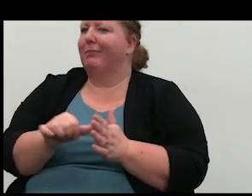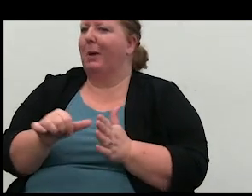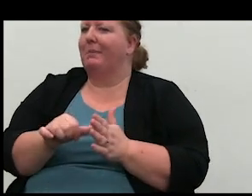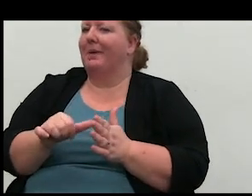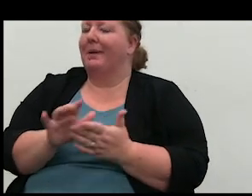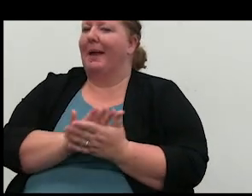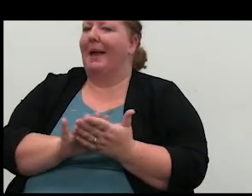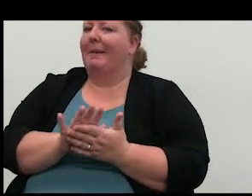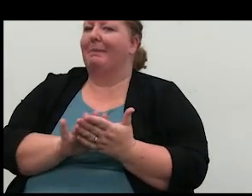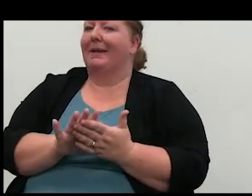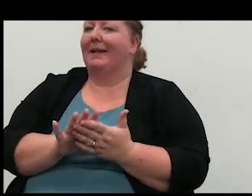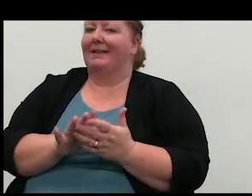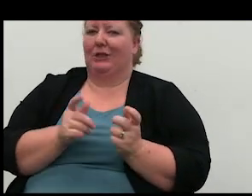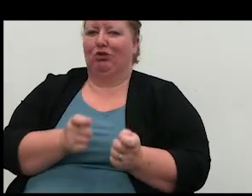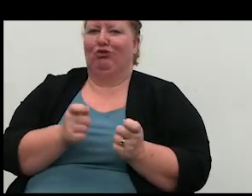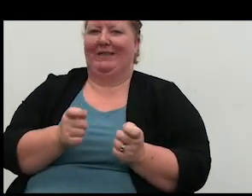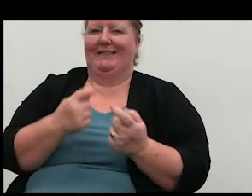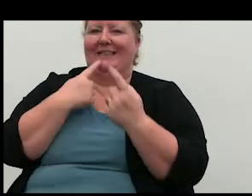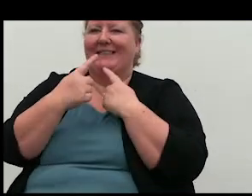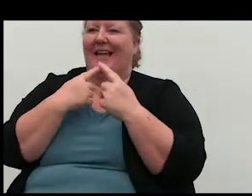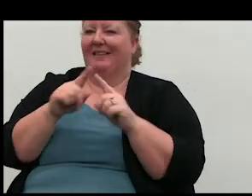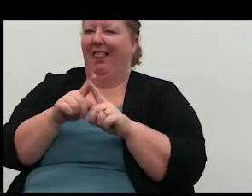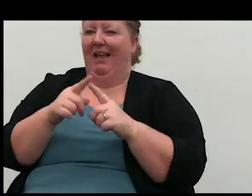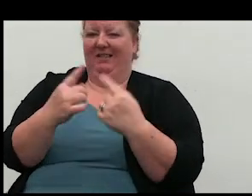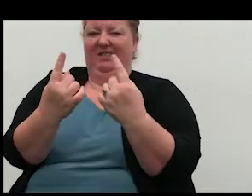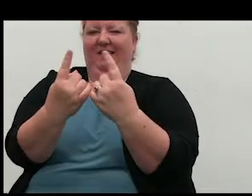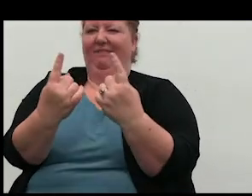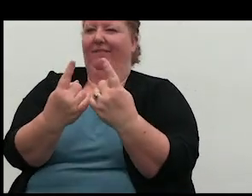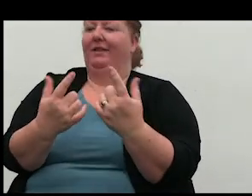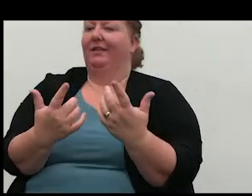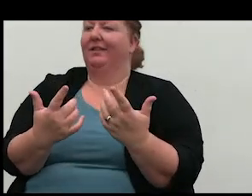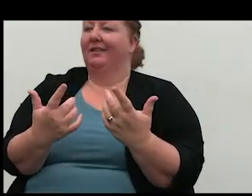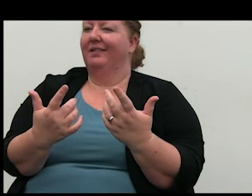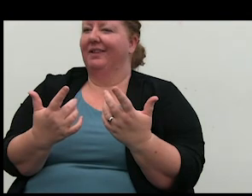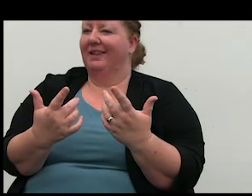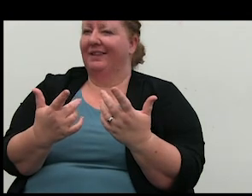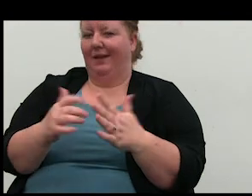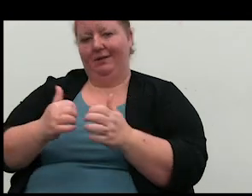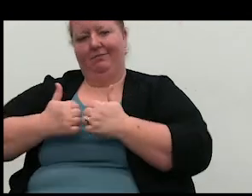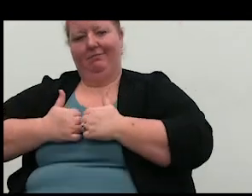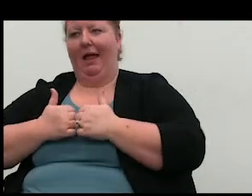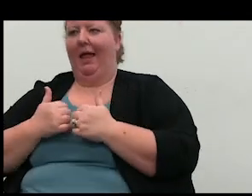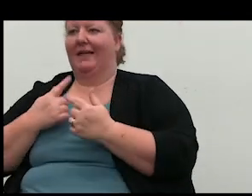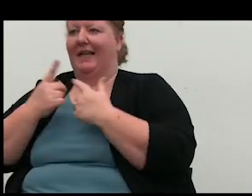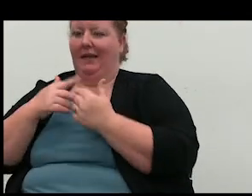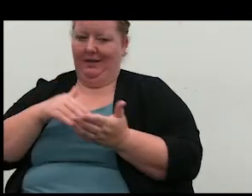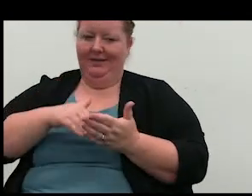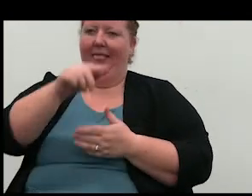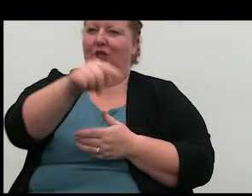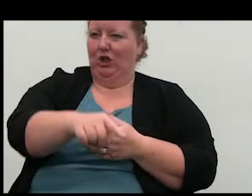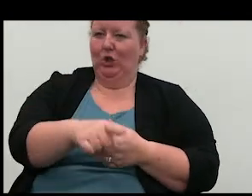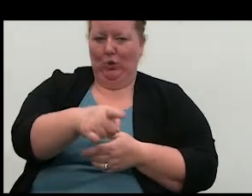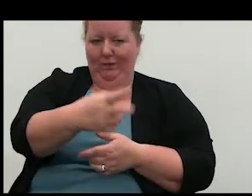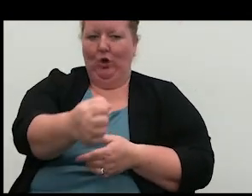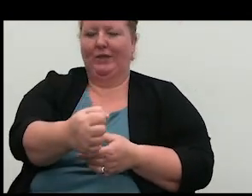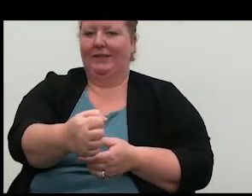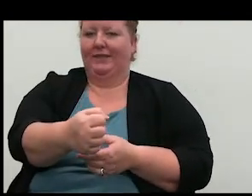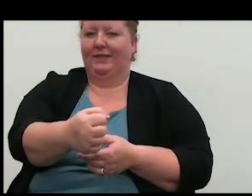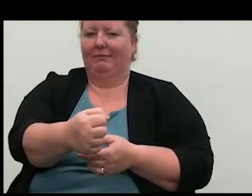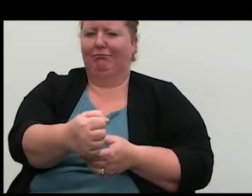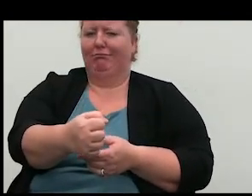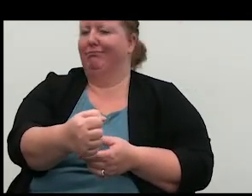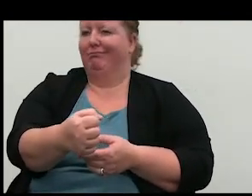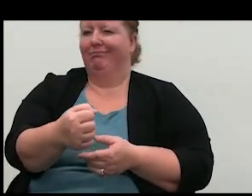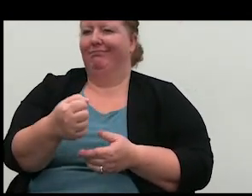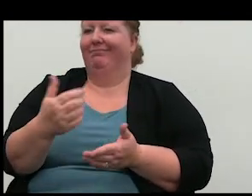treats data as if it's stuff. As if it's like, I have my data here, and I'll sell it to you, and now you've got it. But that's